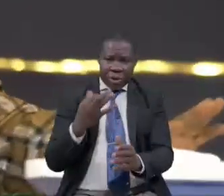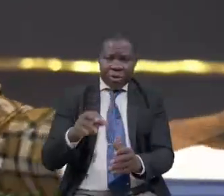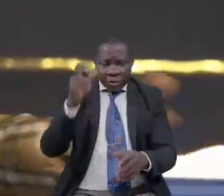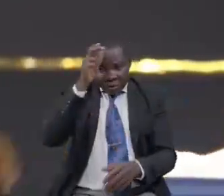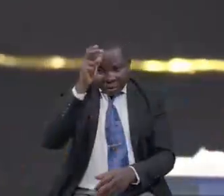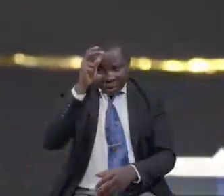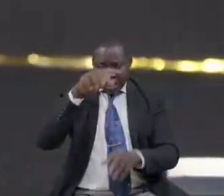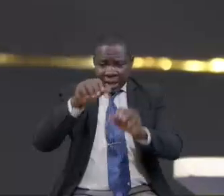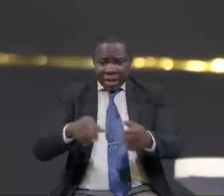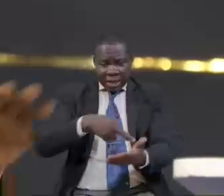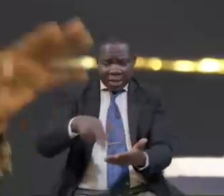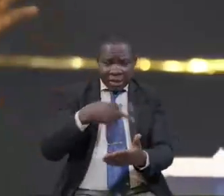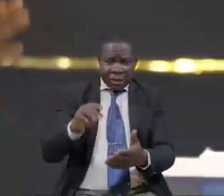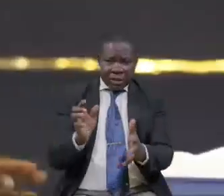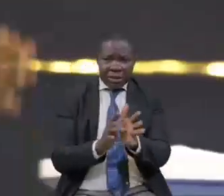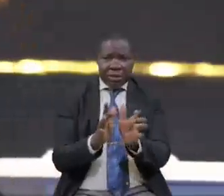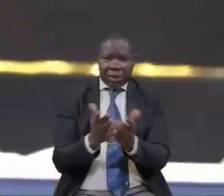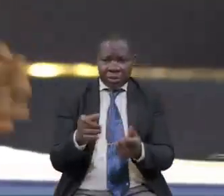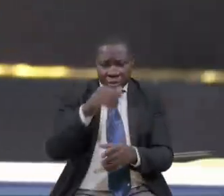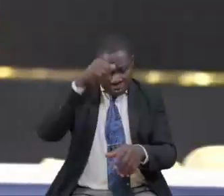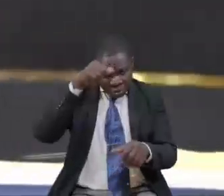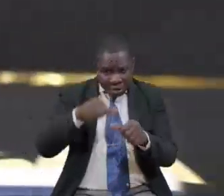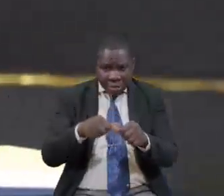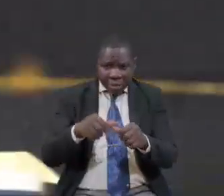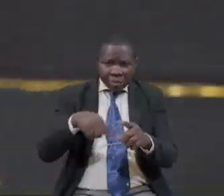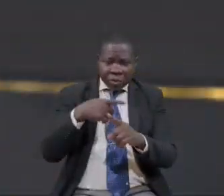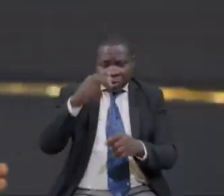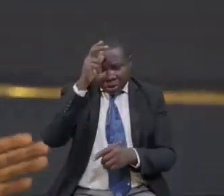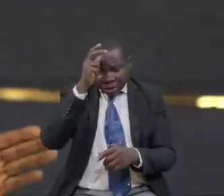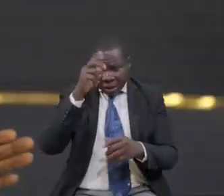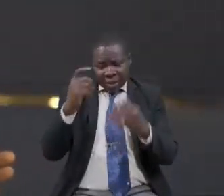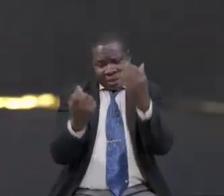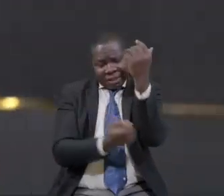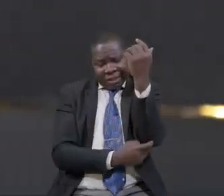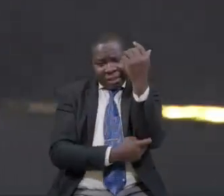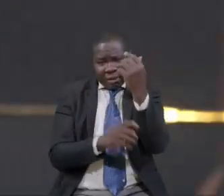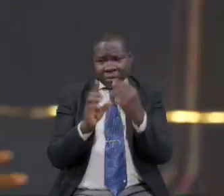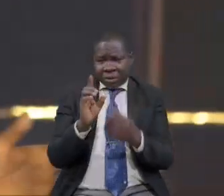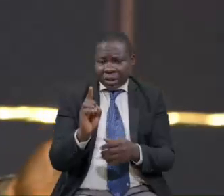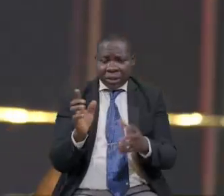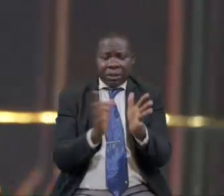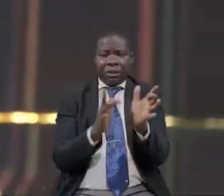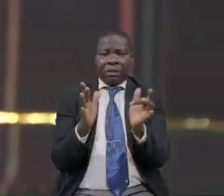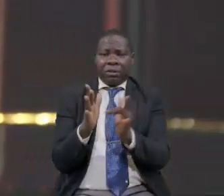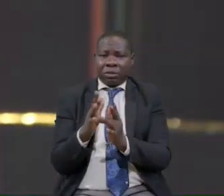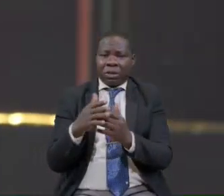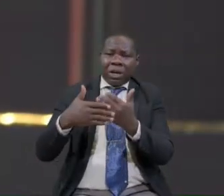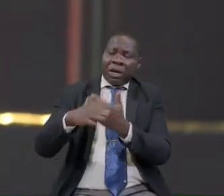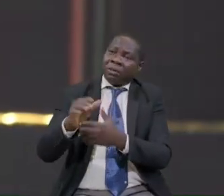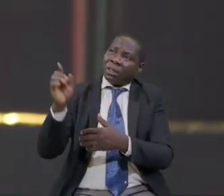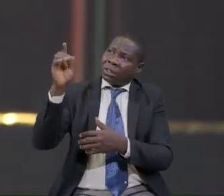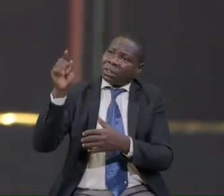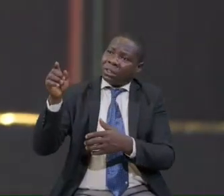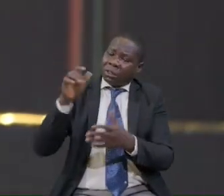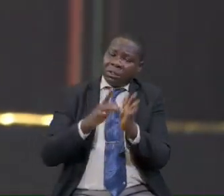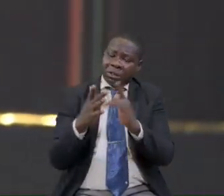the Bible. You remember when Satan tempted Jesus? After he had fasted 40 days and